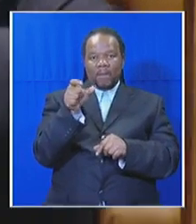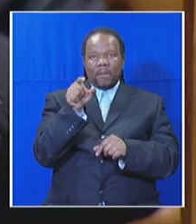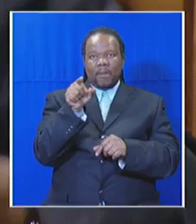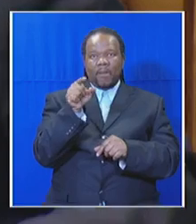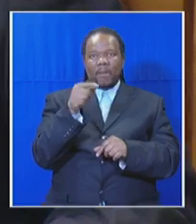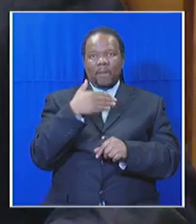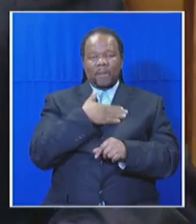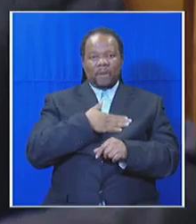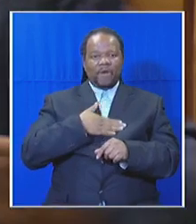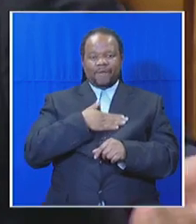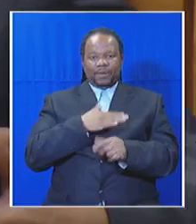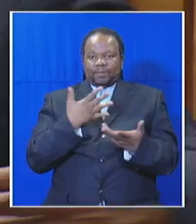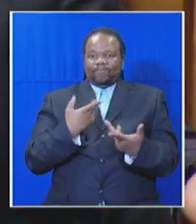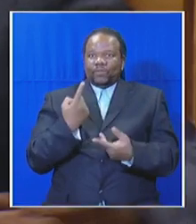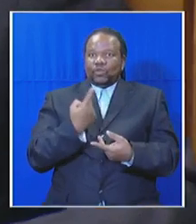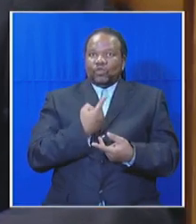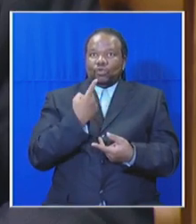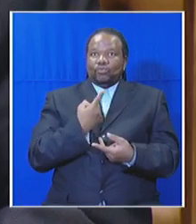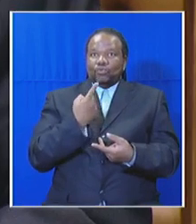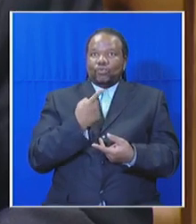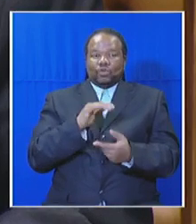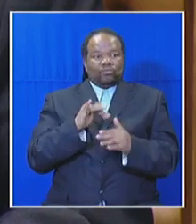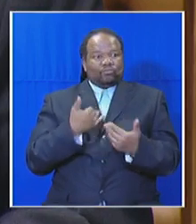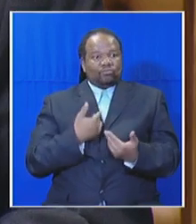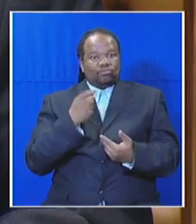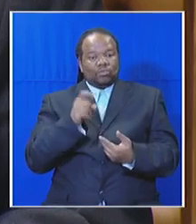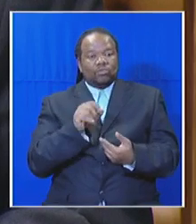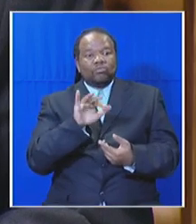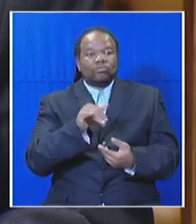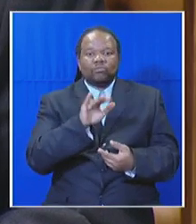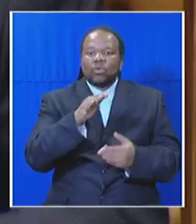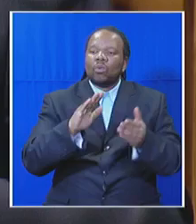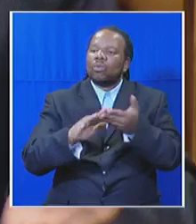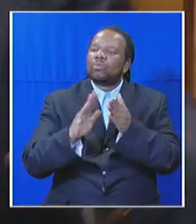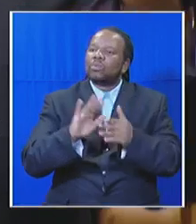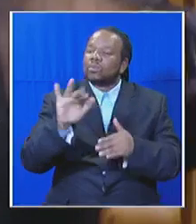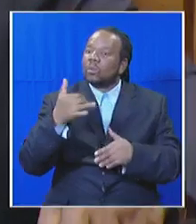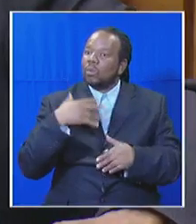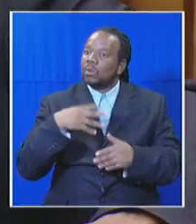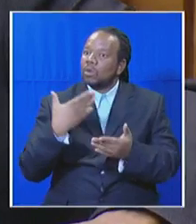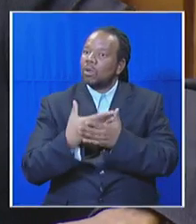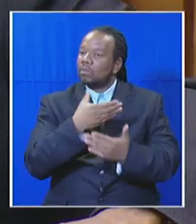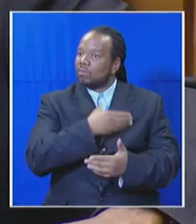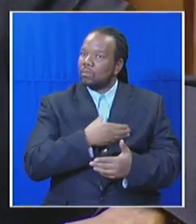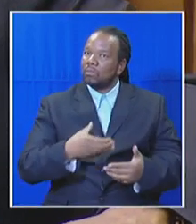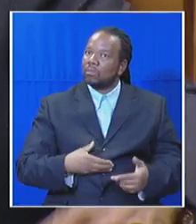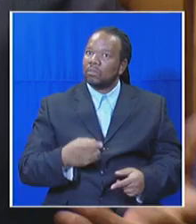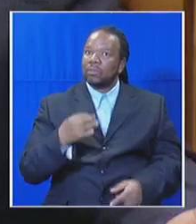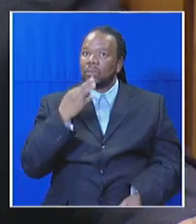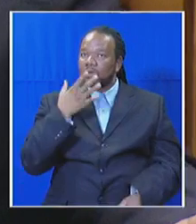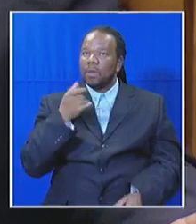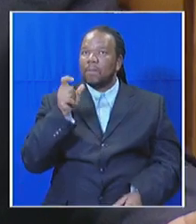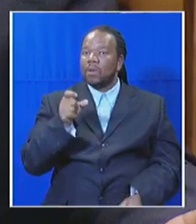there are things he still needs to do. He went to the people and asked for a referendum. And the people said, you stay.